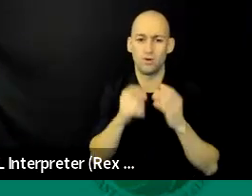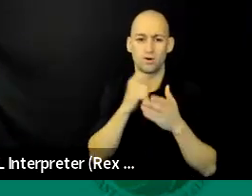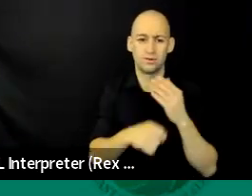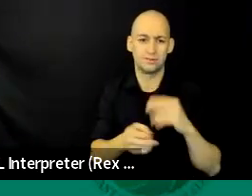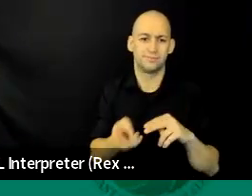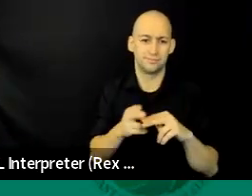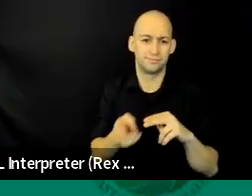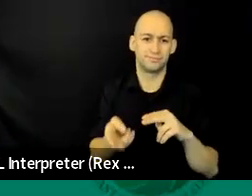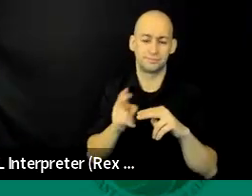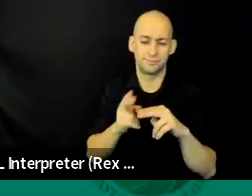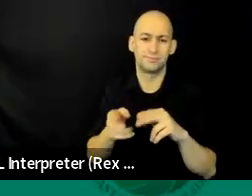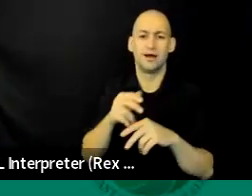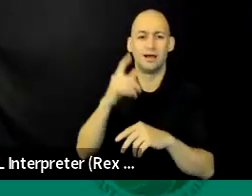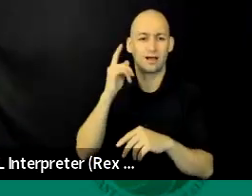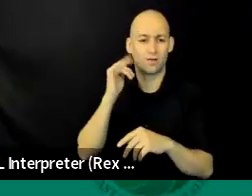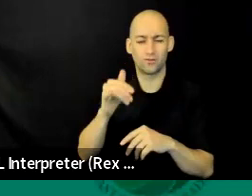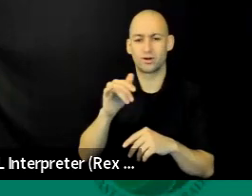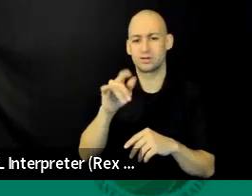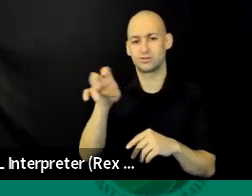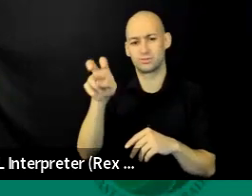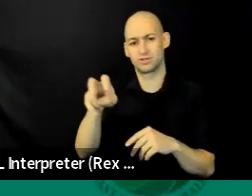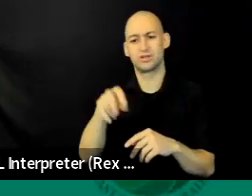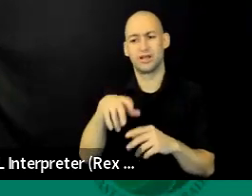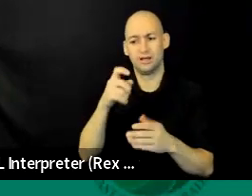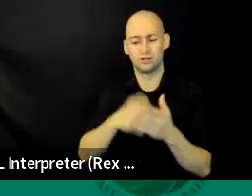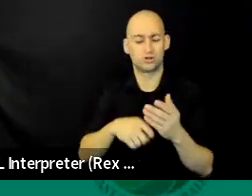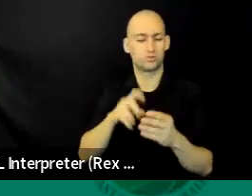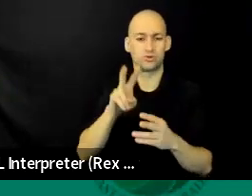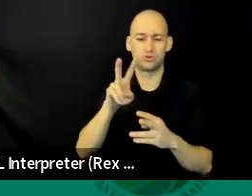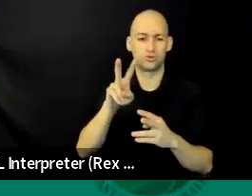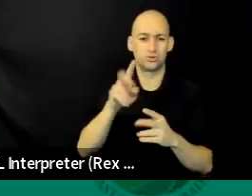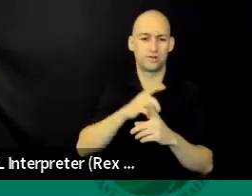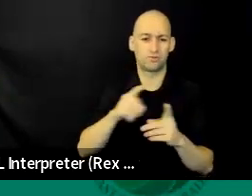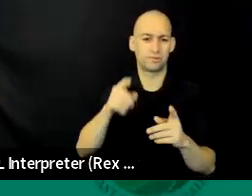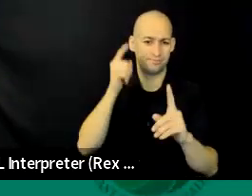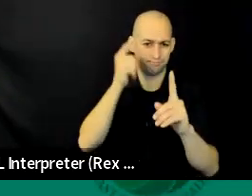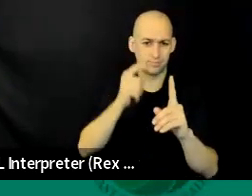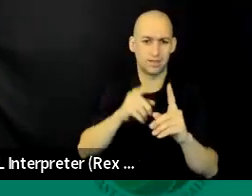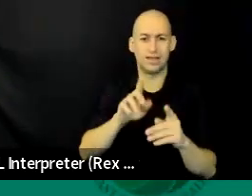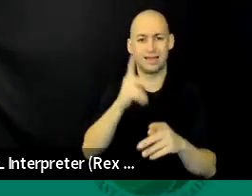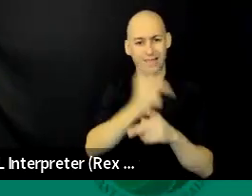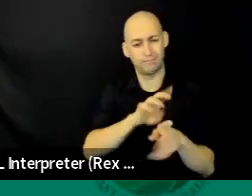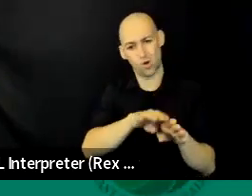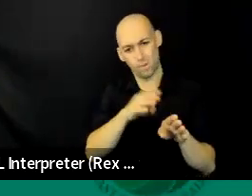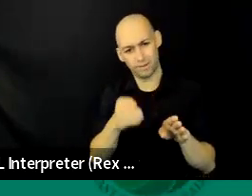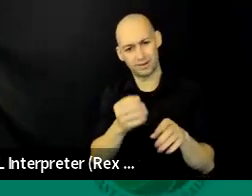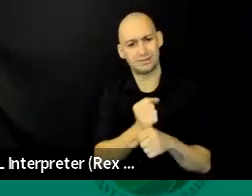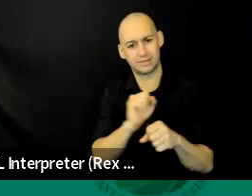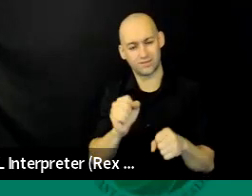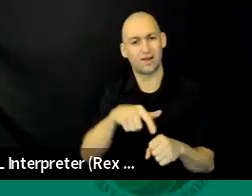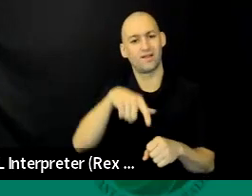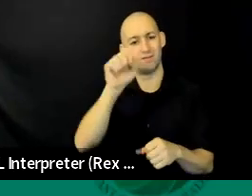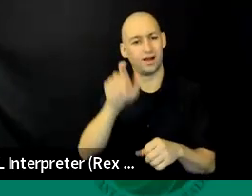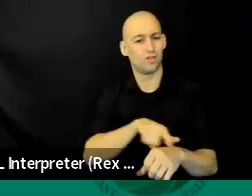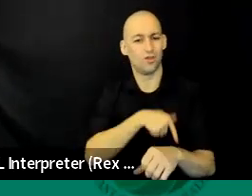is tasked with 2 crucial jobs at Last Chance Grade. 1, keeping the highway open and safe, and 2, finding a long-term